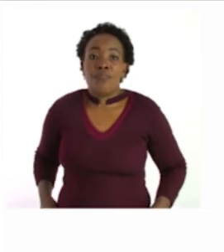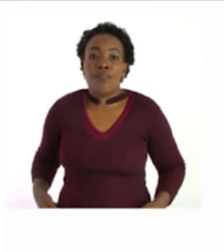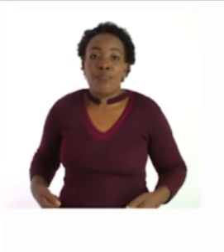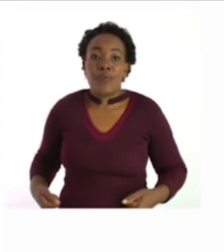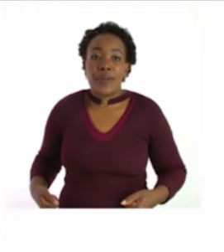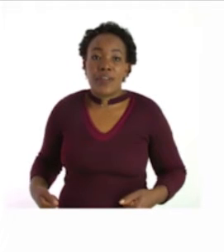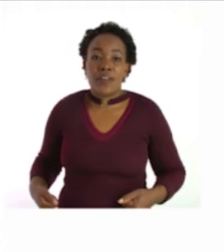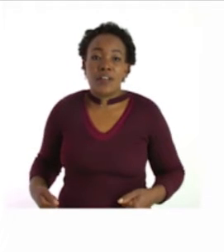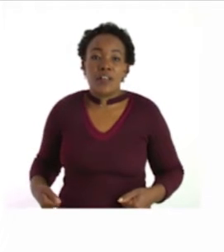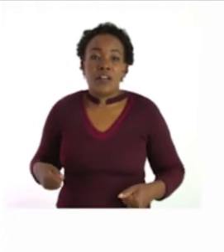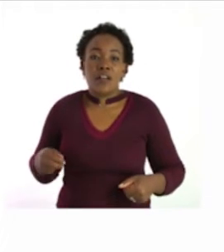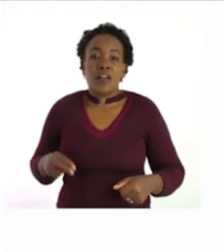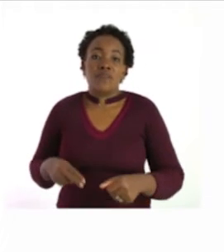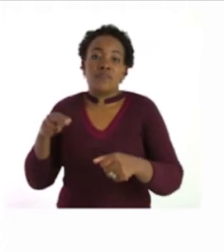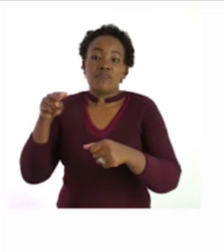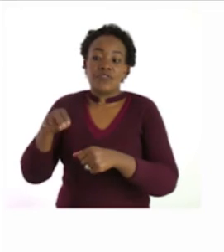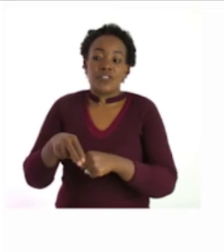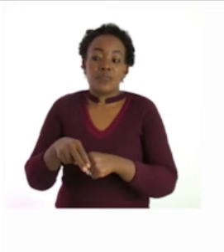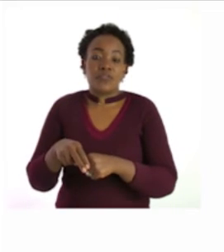The boy jumped.